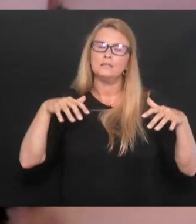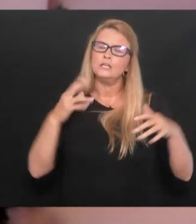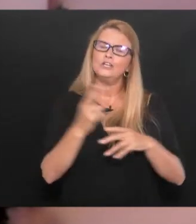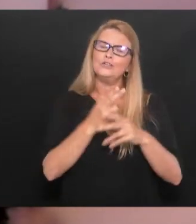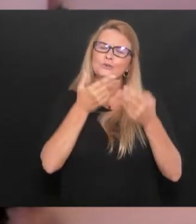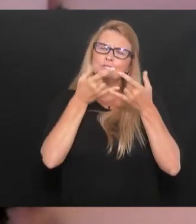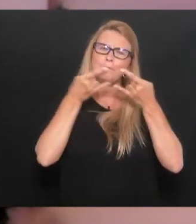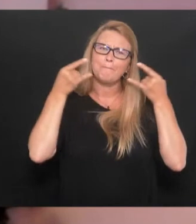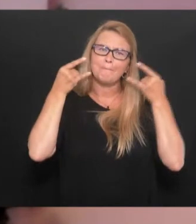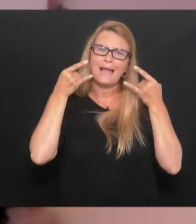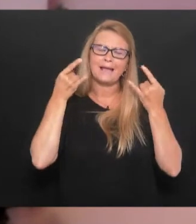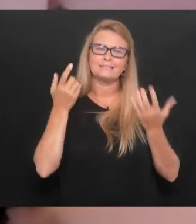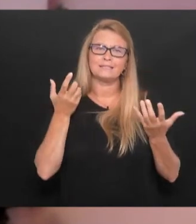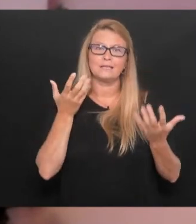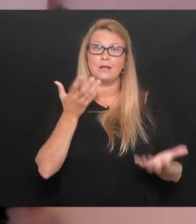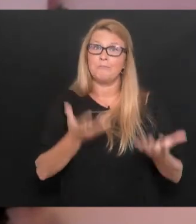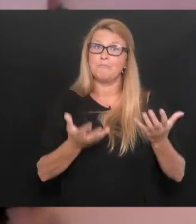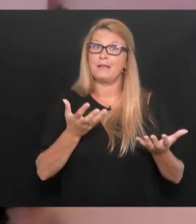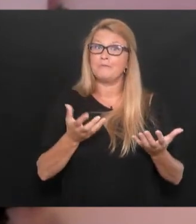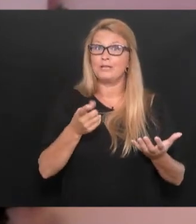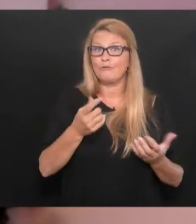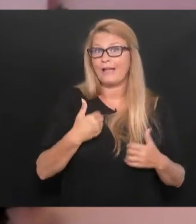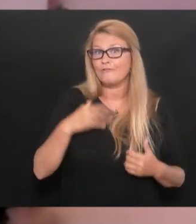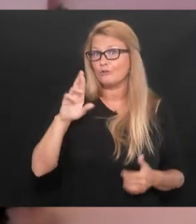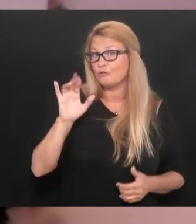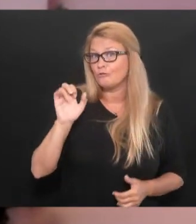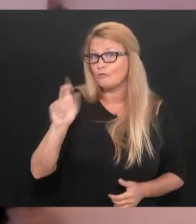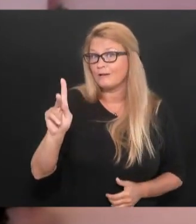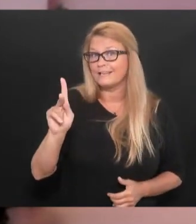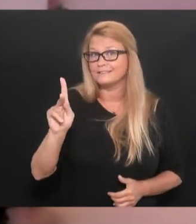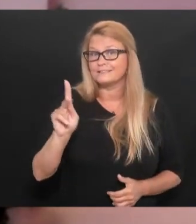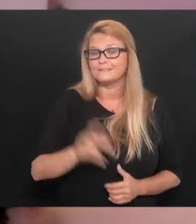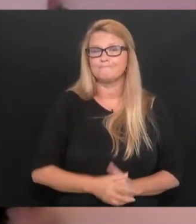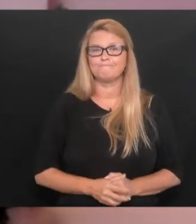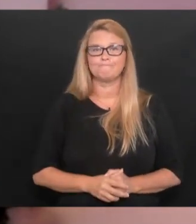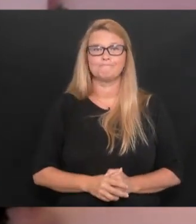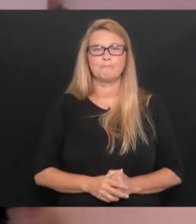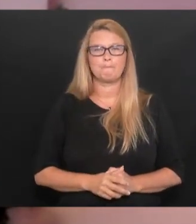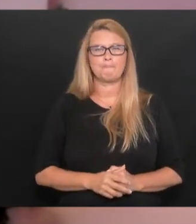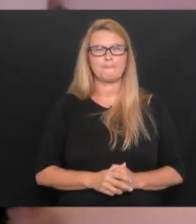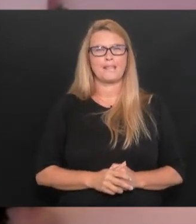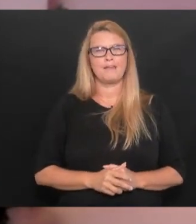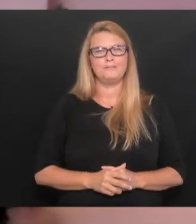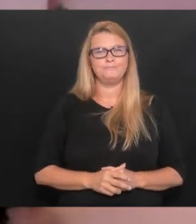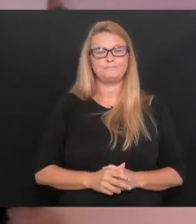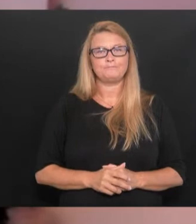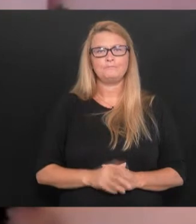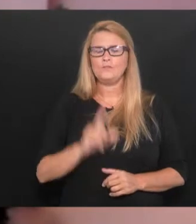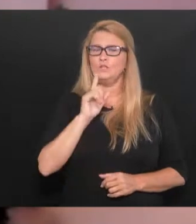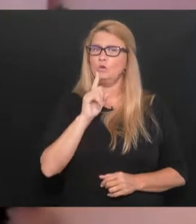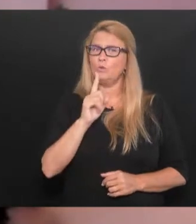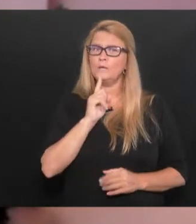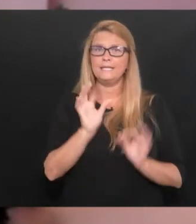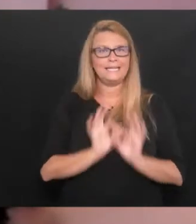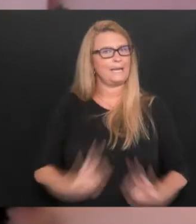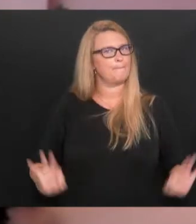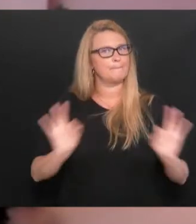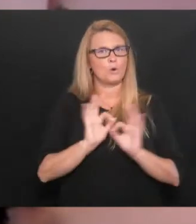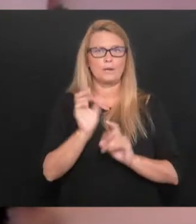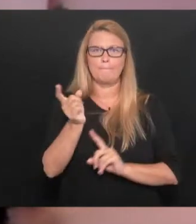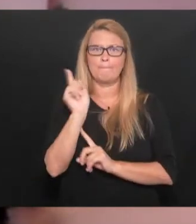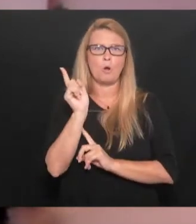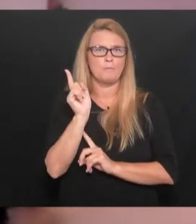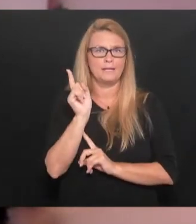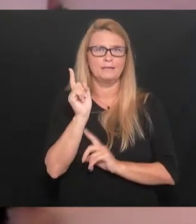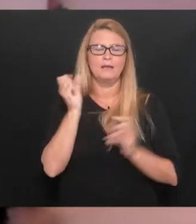have anything that puts you at risk of having more severe disease. This is a really important moment, and I know that there's